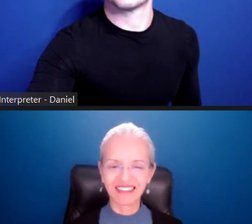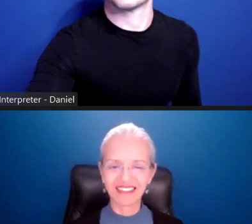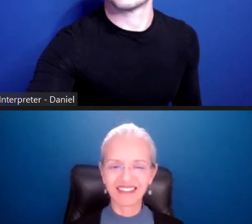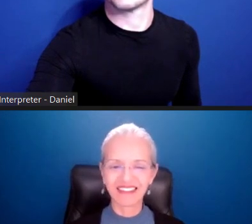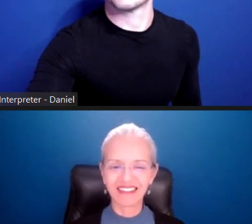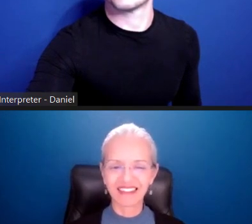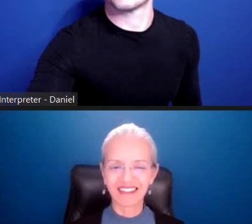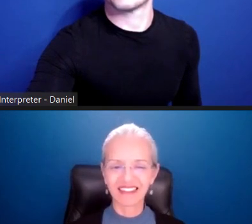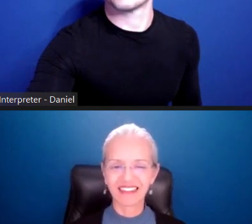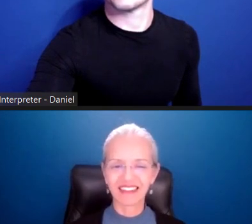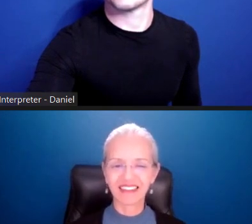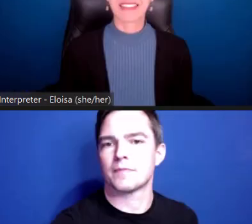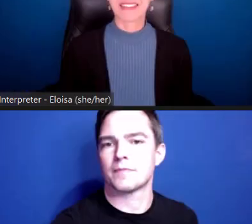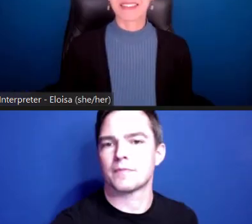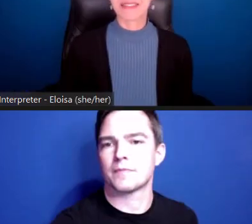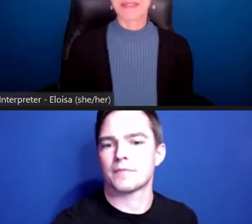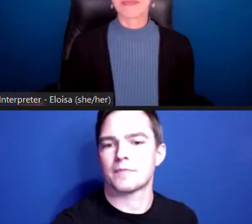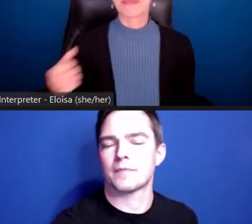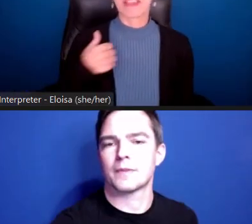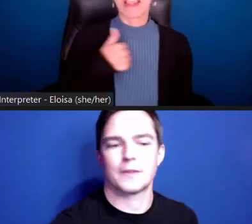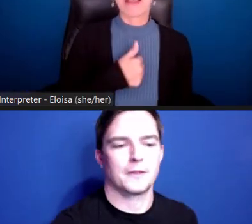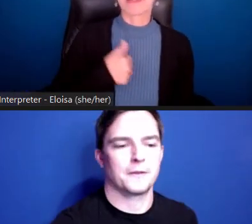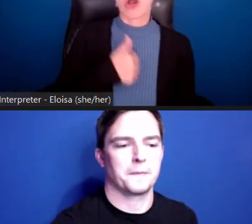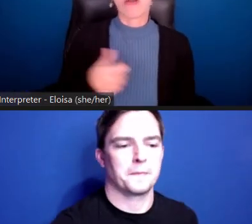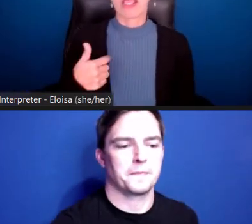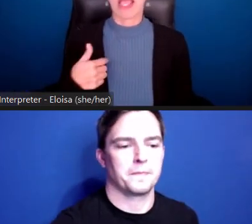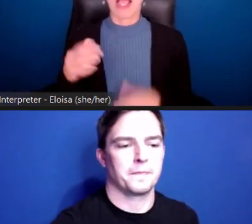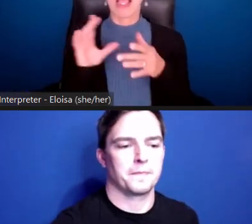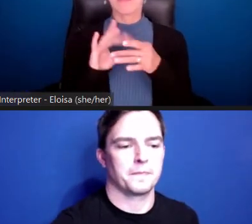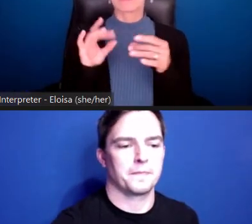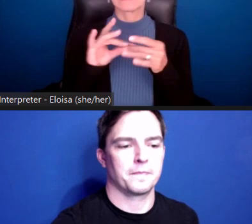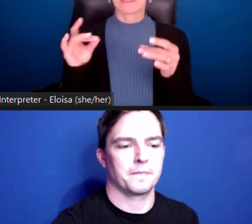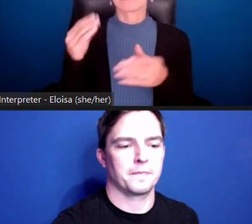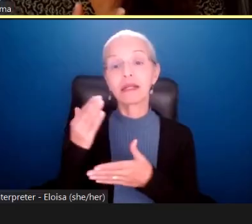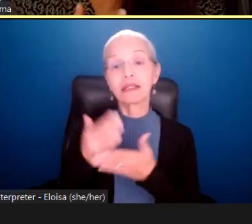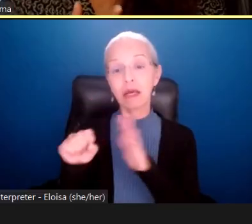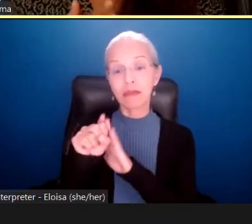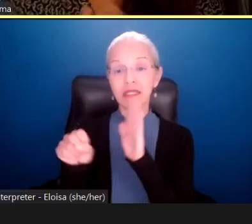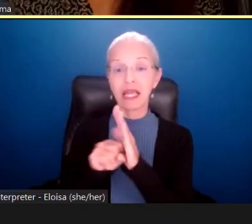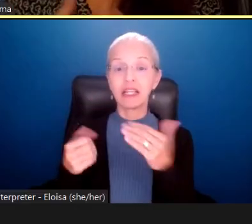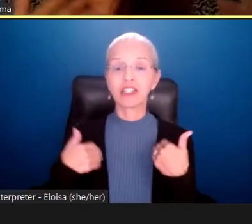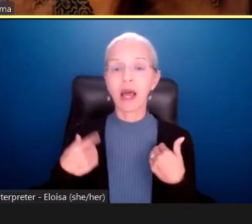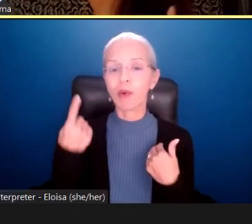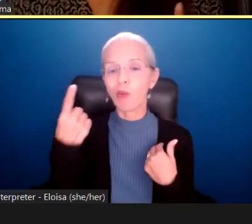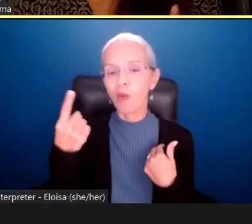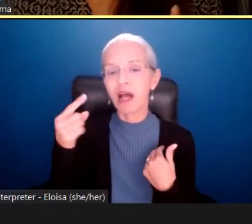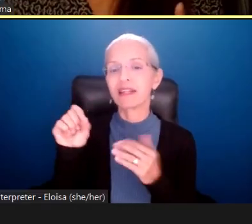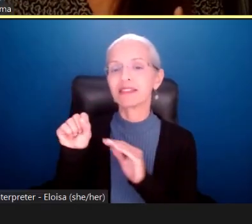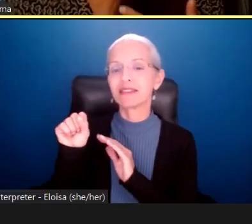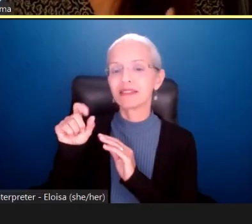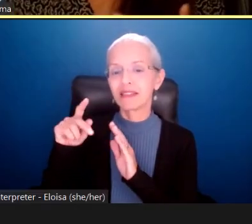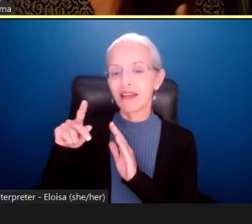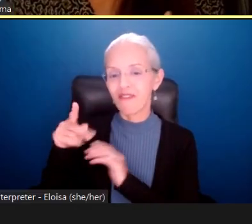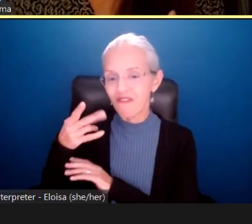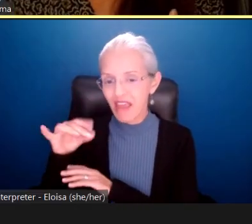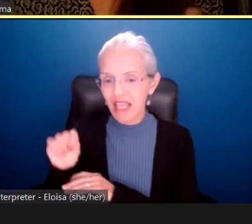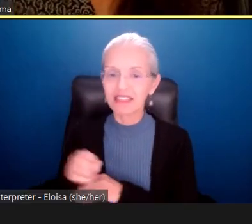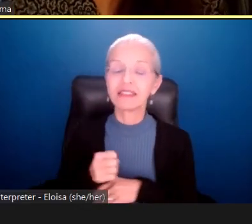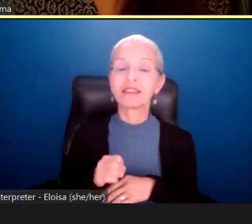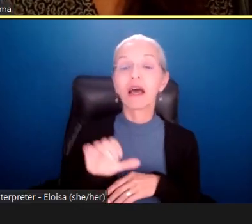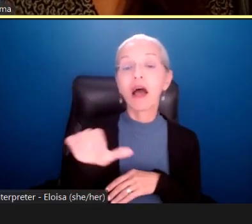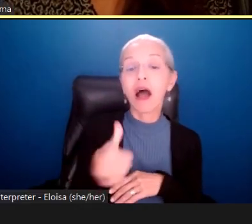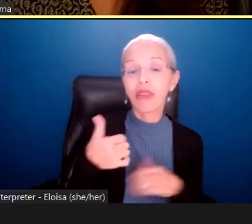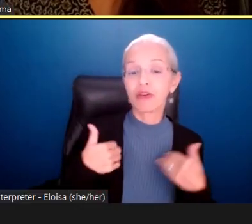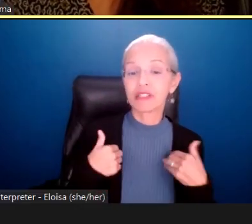Oh, yes, sorry. So I was saying that some states do one-stage screening and some states do two-stage